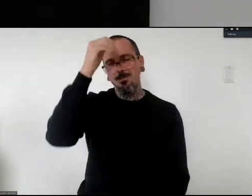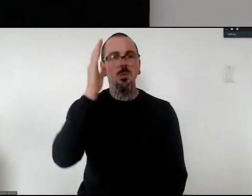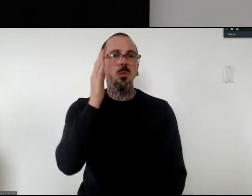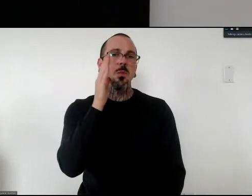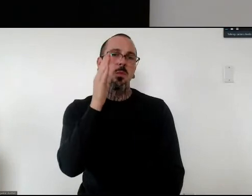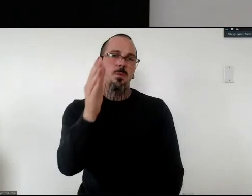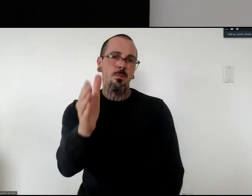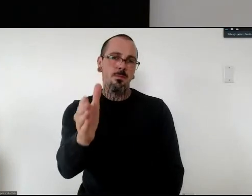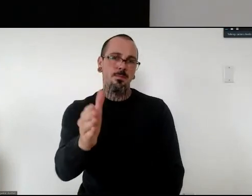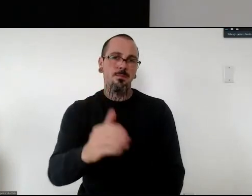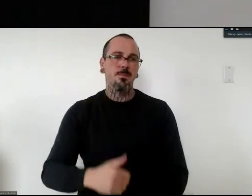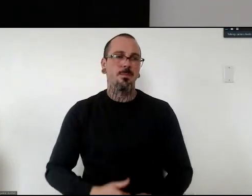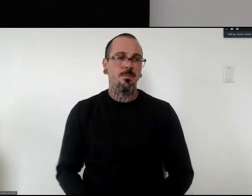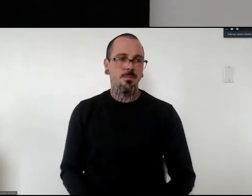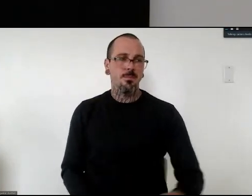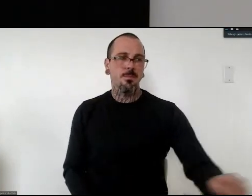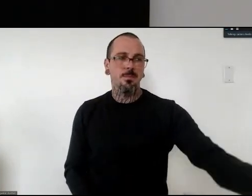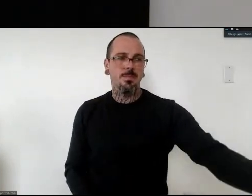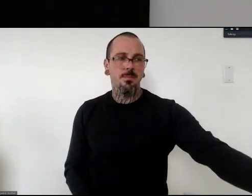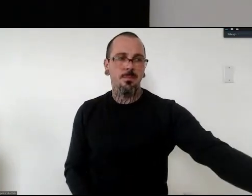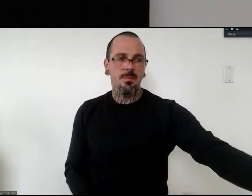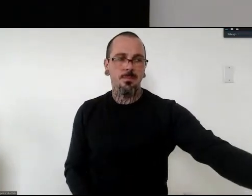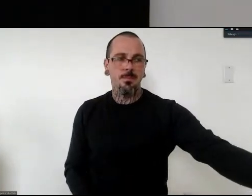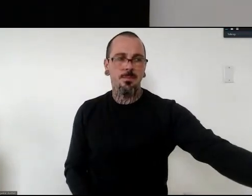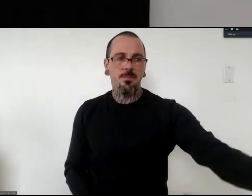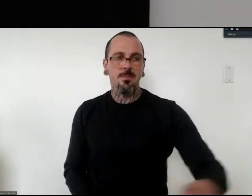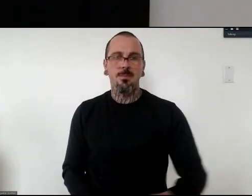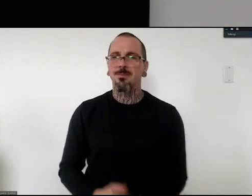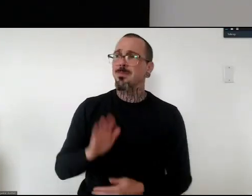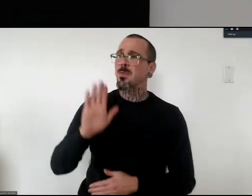alive like the wind flying free.